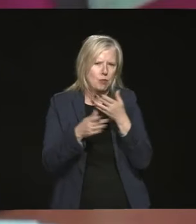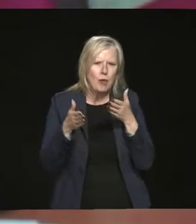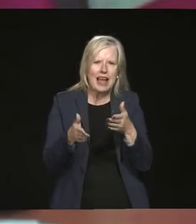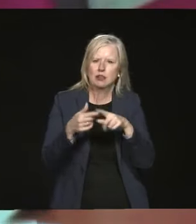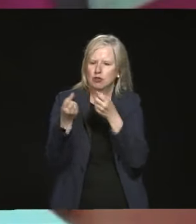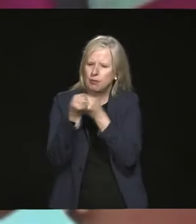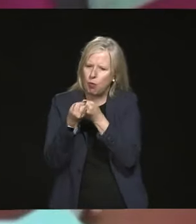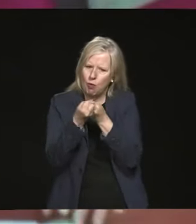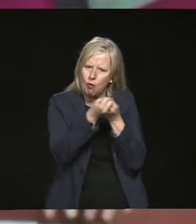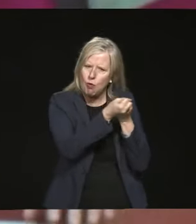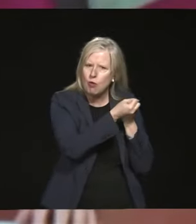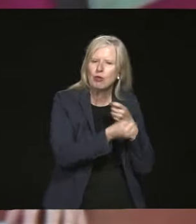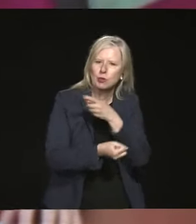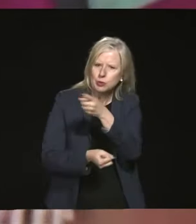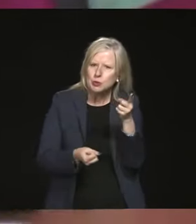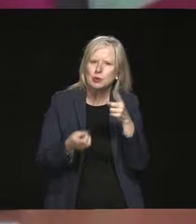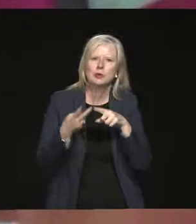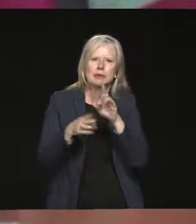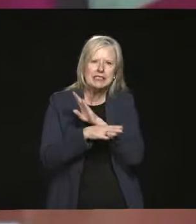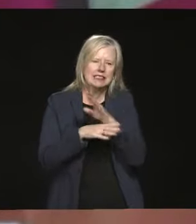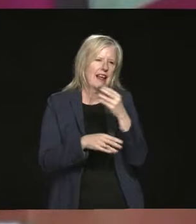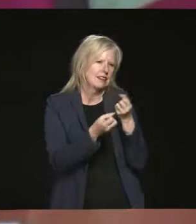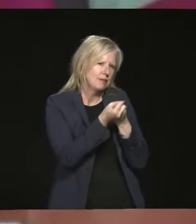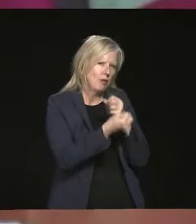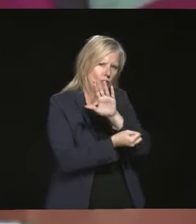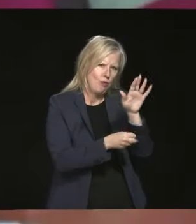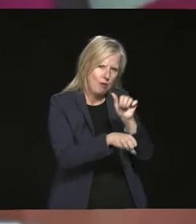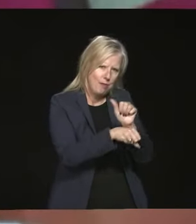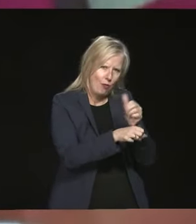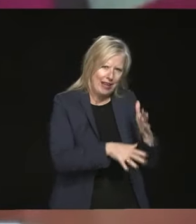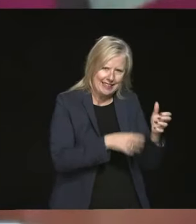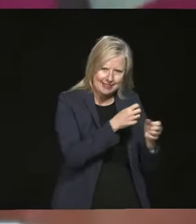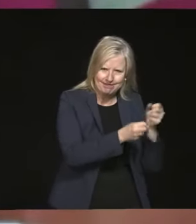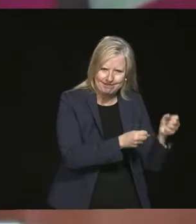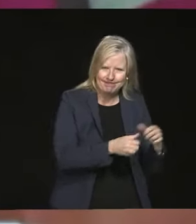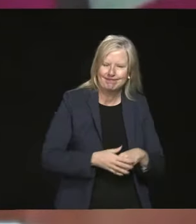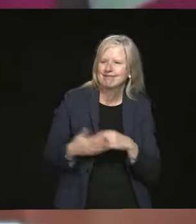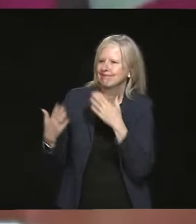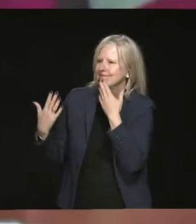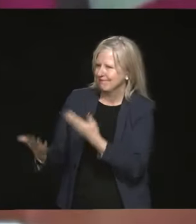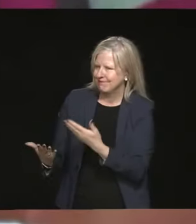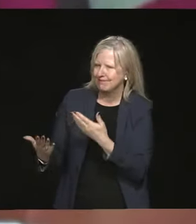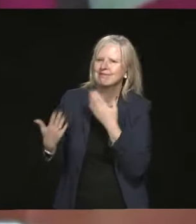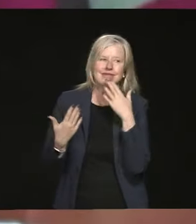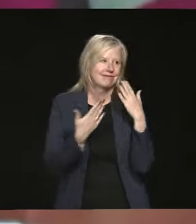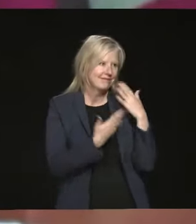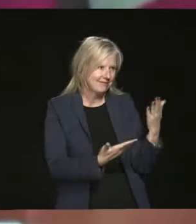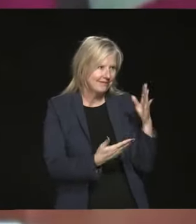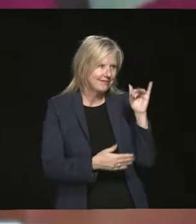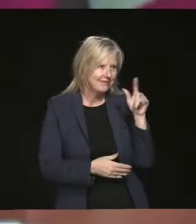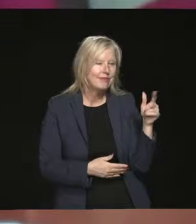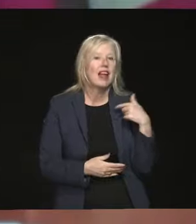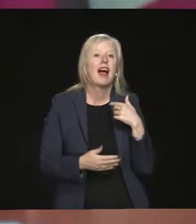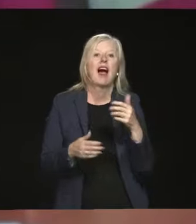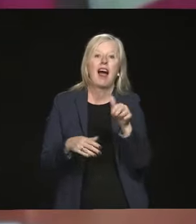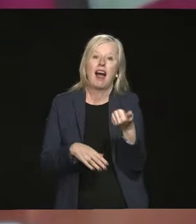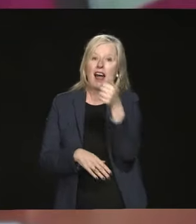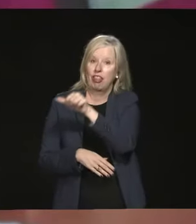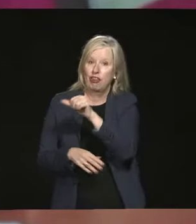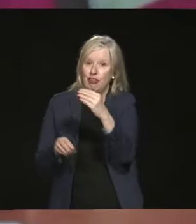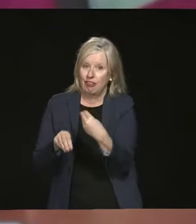much. Thanks, Christia. Yeah, okay, thank you very much, Bill. And now, also by video link, we will hear from our Minister of Small